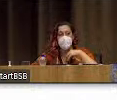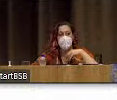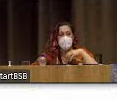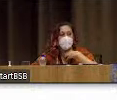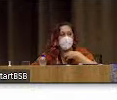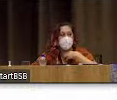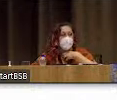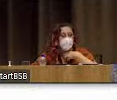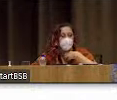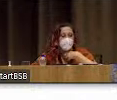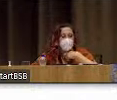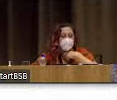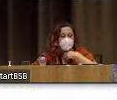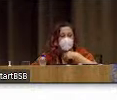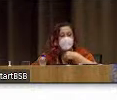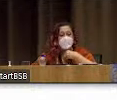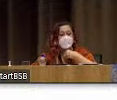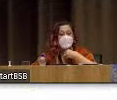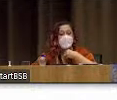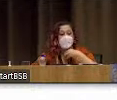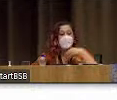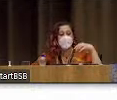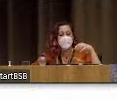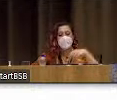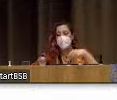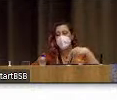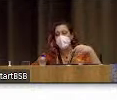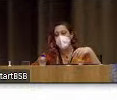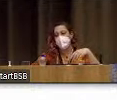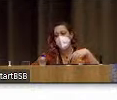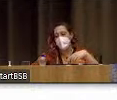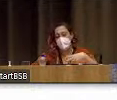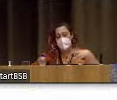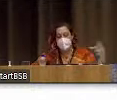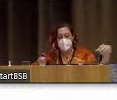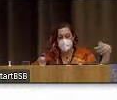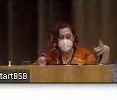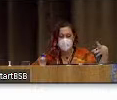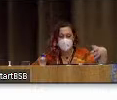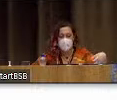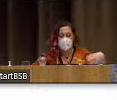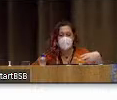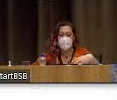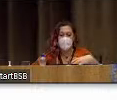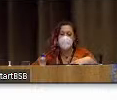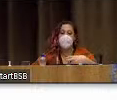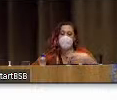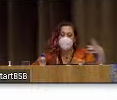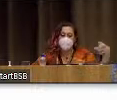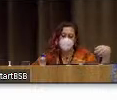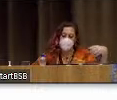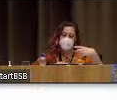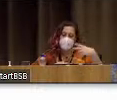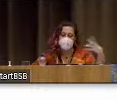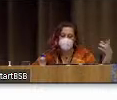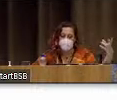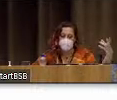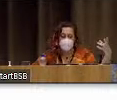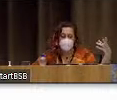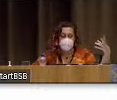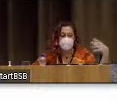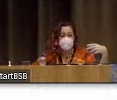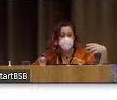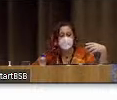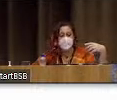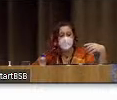Specifically, the evolution of COVID during pregnancy was what worried us the most. The idea that all the professionals were